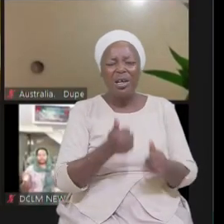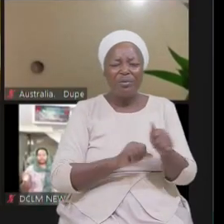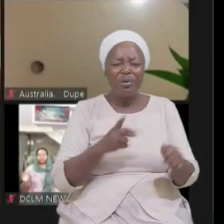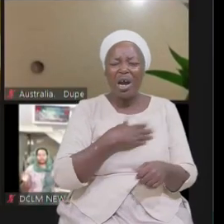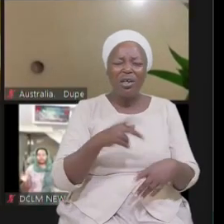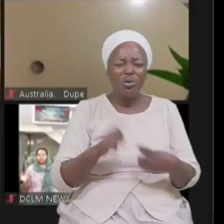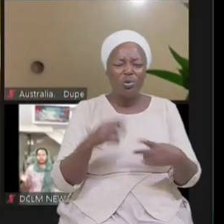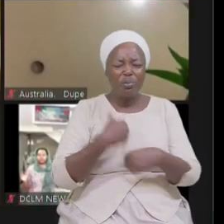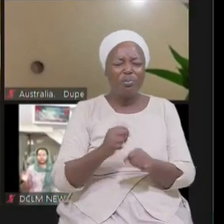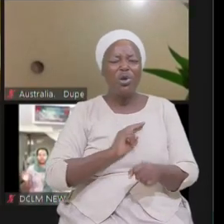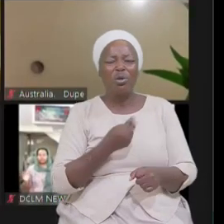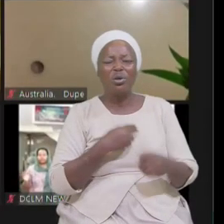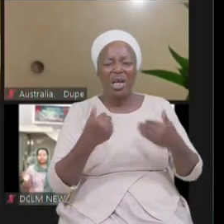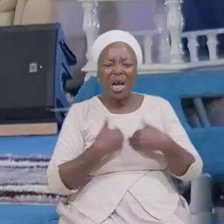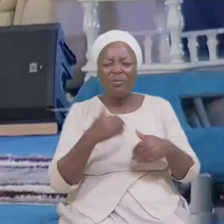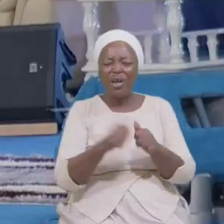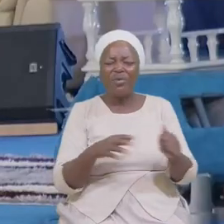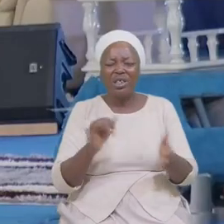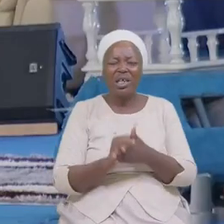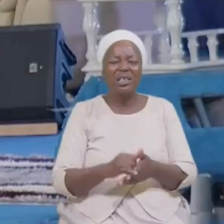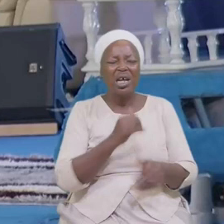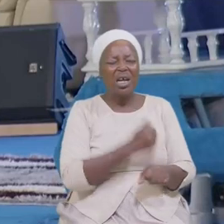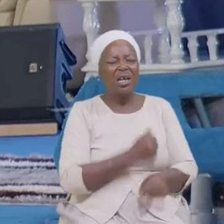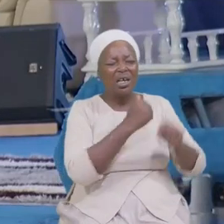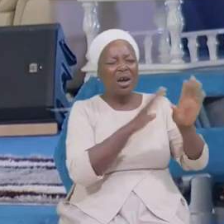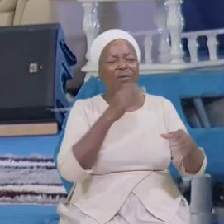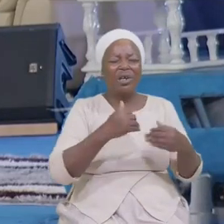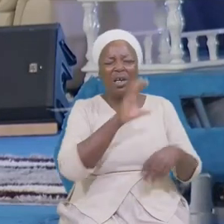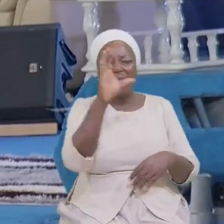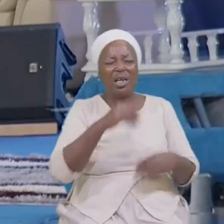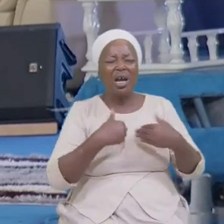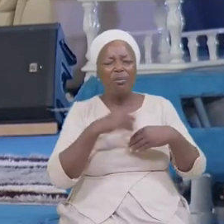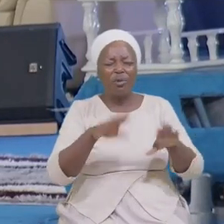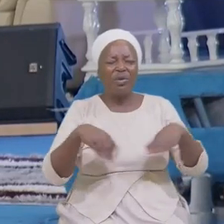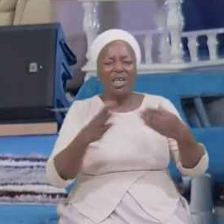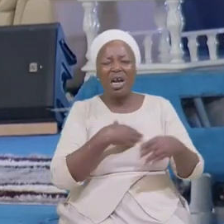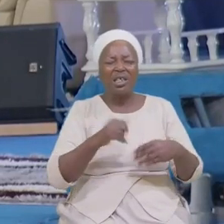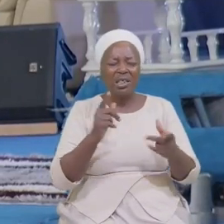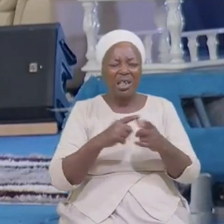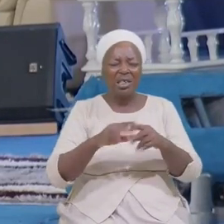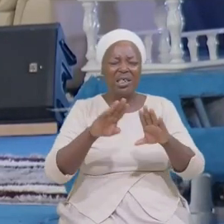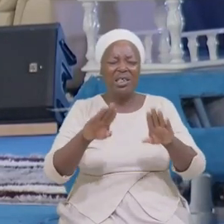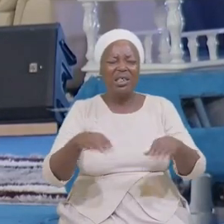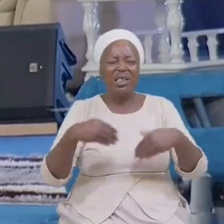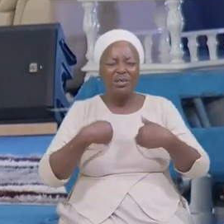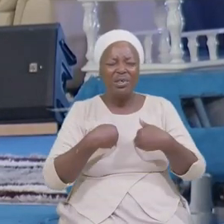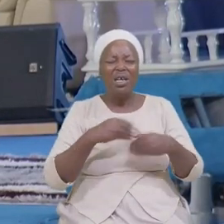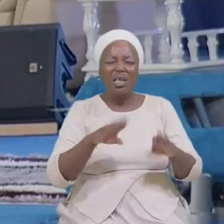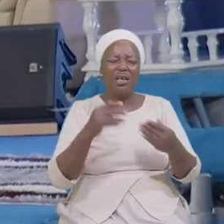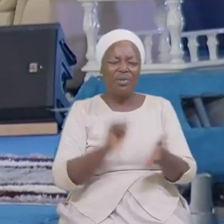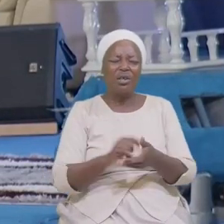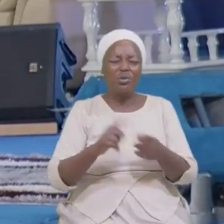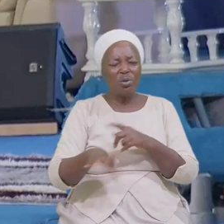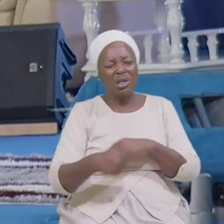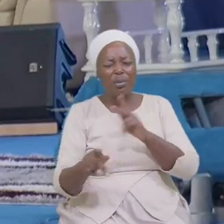have everything that Calvary has provided, and then share that and give that to other people. That power, Holy